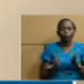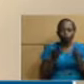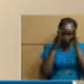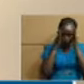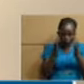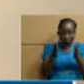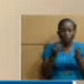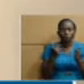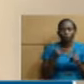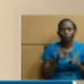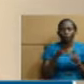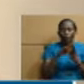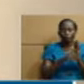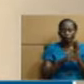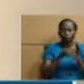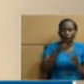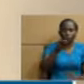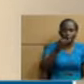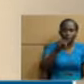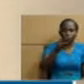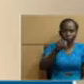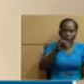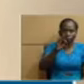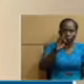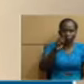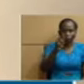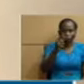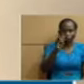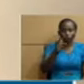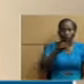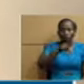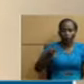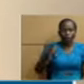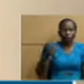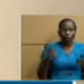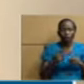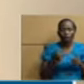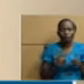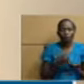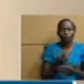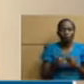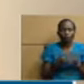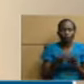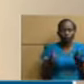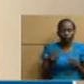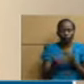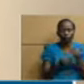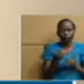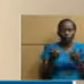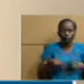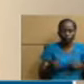I took the country through what has been done by the Ministry of Gender. And under these assistance platforms, we